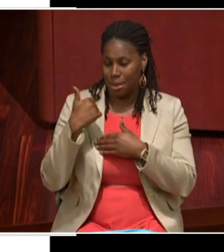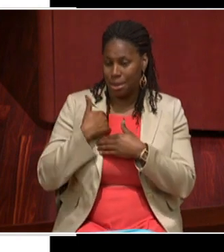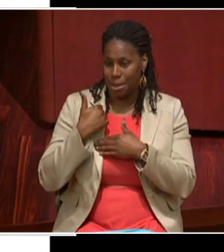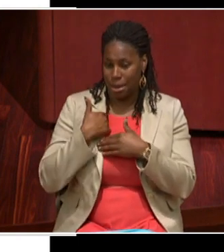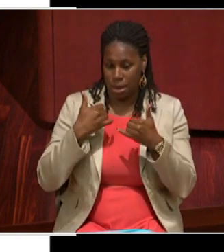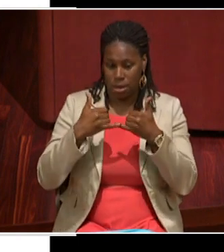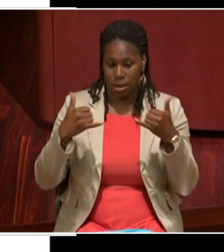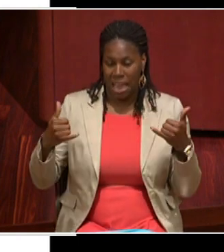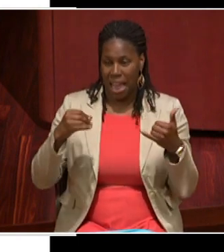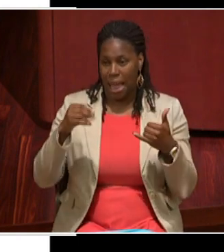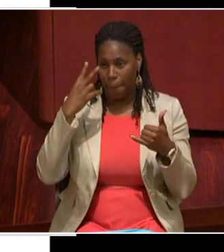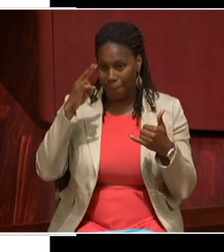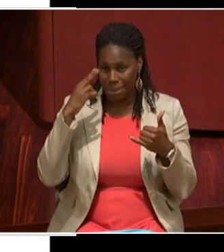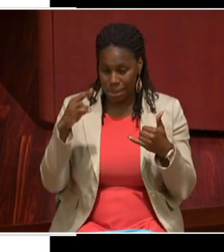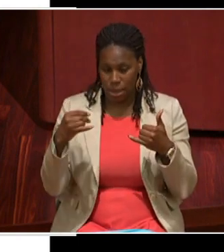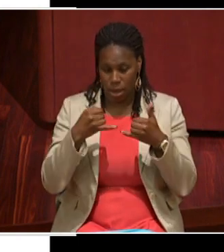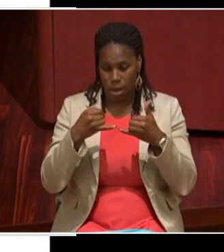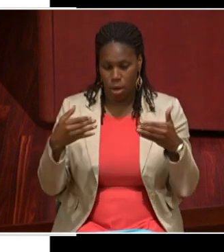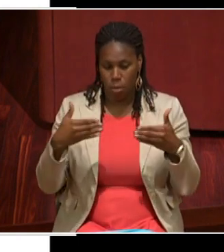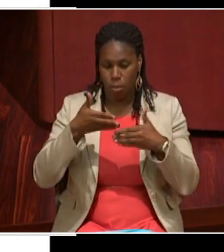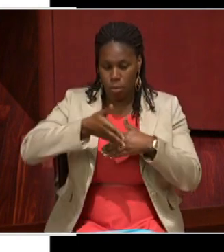as Mexican border crossings.